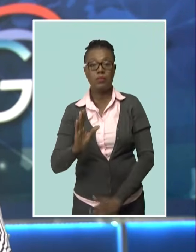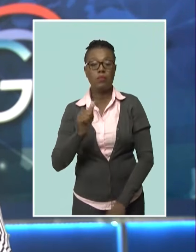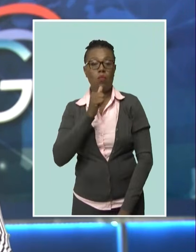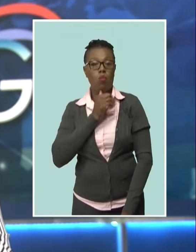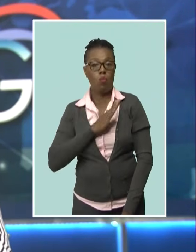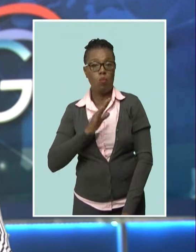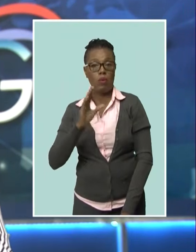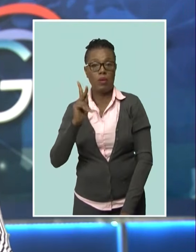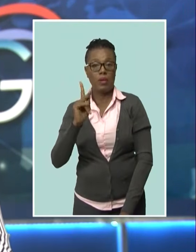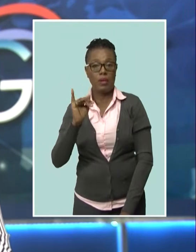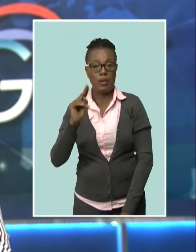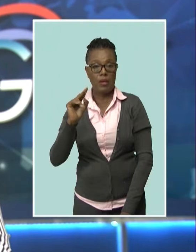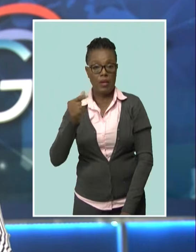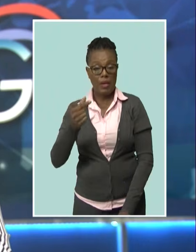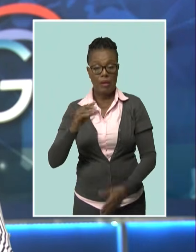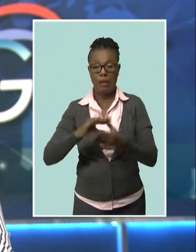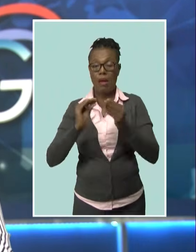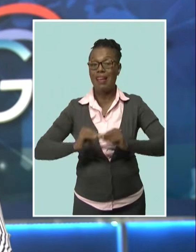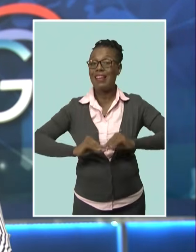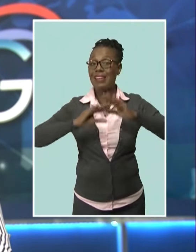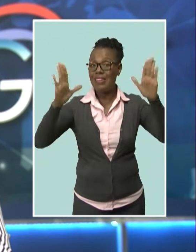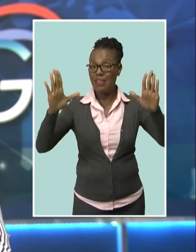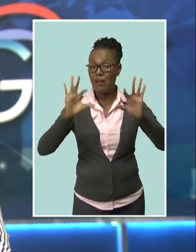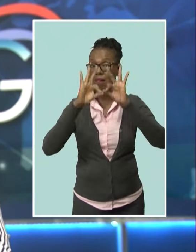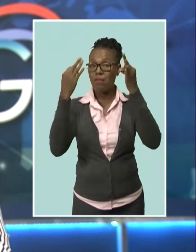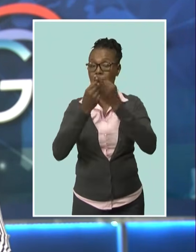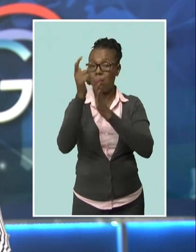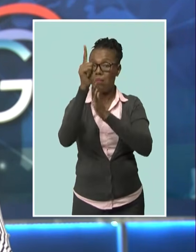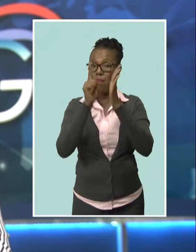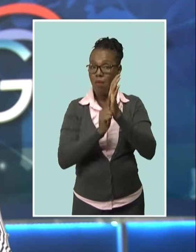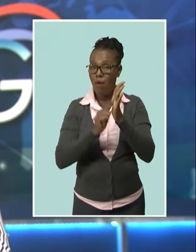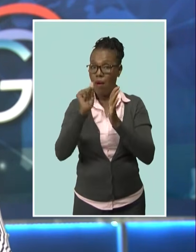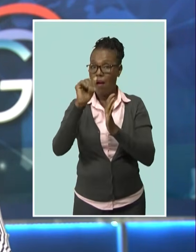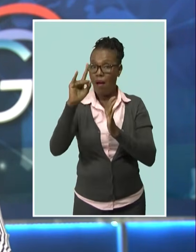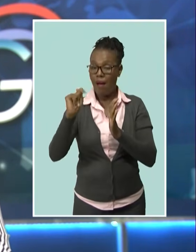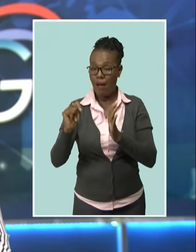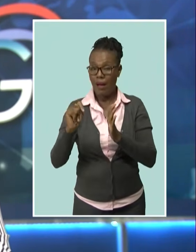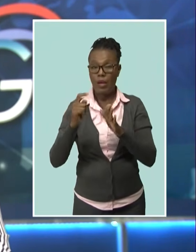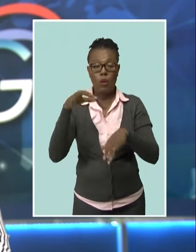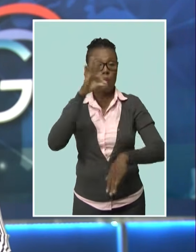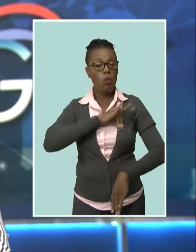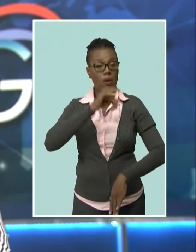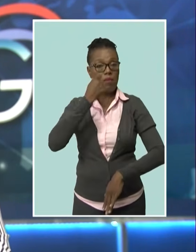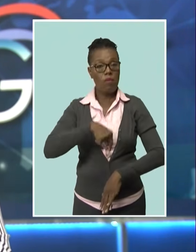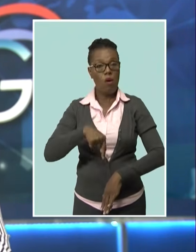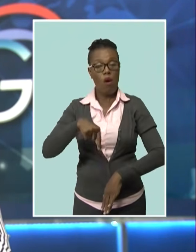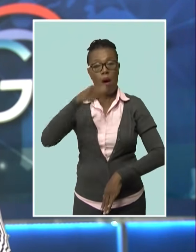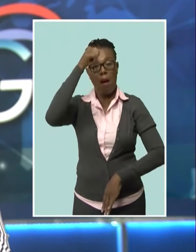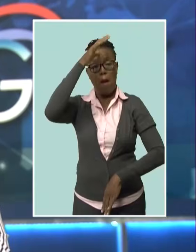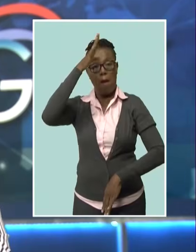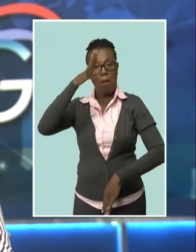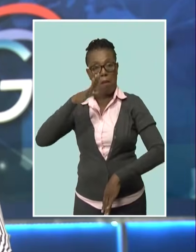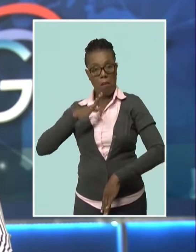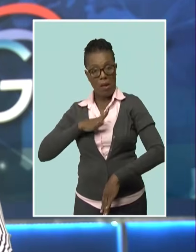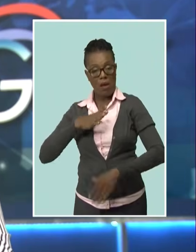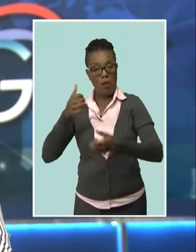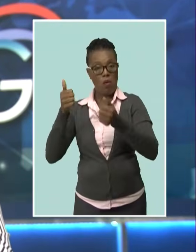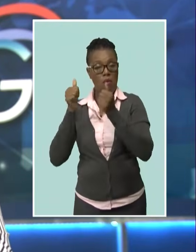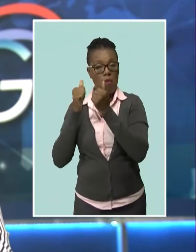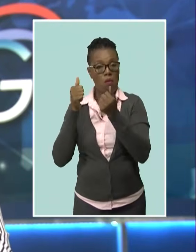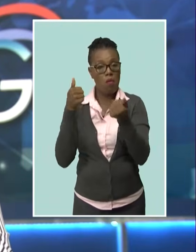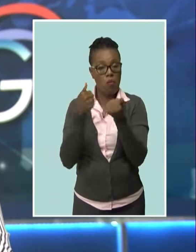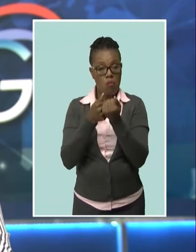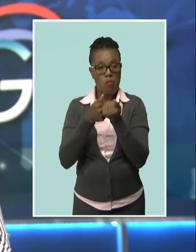that under the Family Law Act, the qualifications for paternity leave are the same as those for maternity leave. She